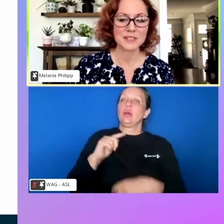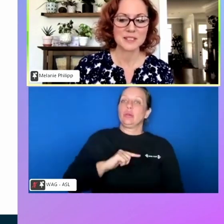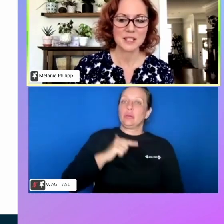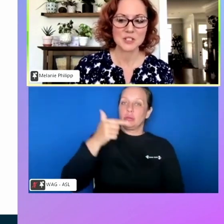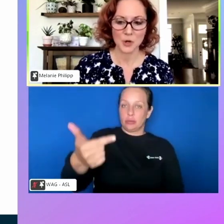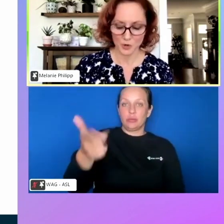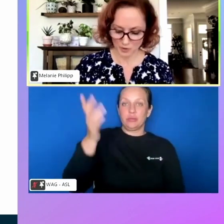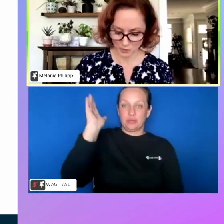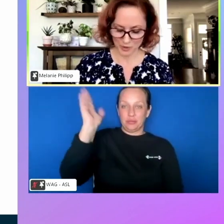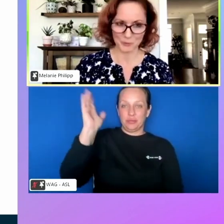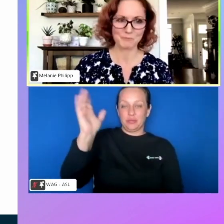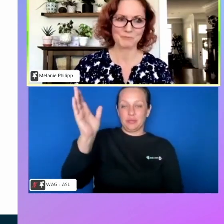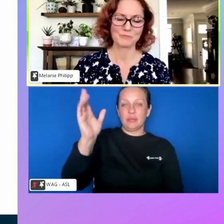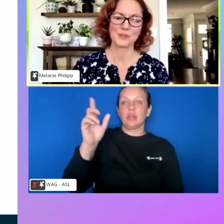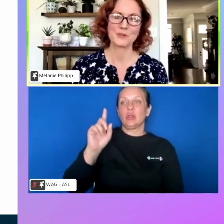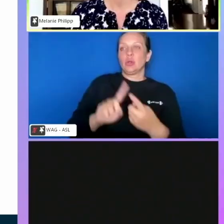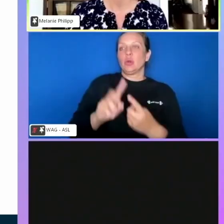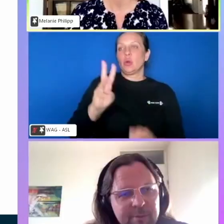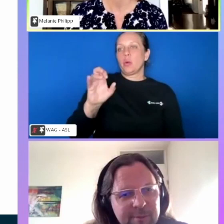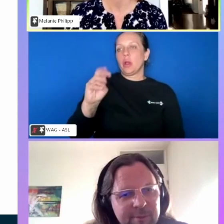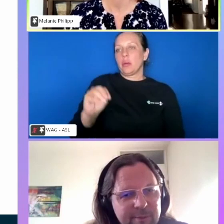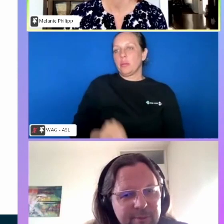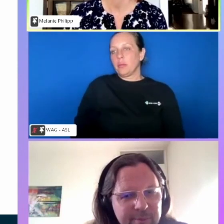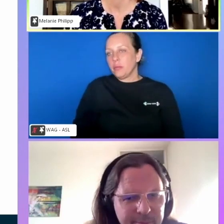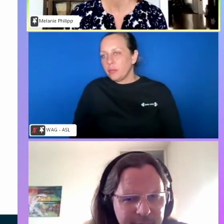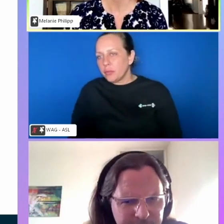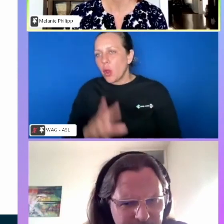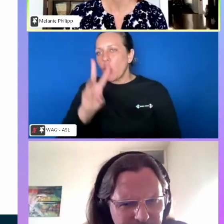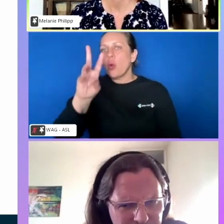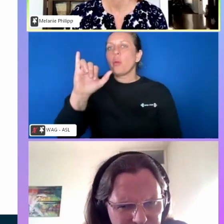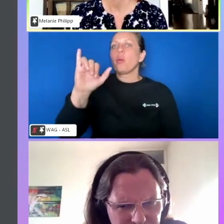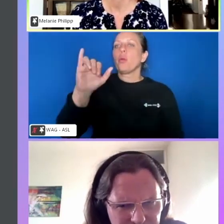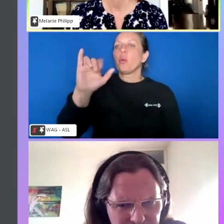AxCon presentation over to Wilco. Over to you, Wilco.